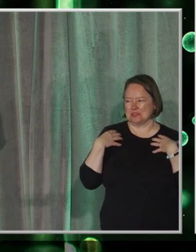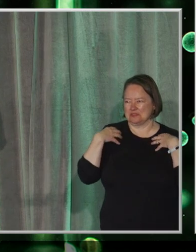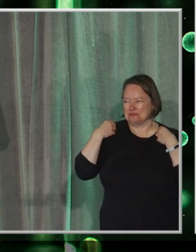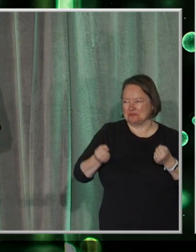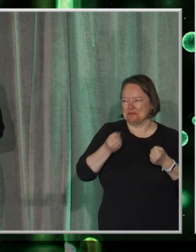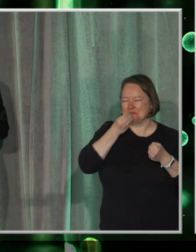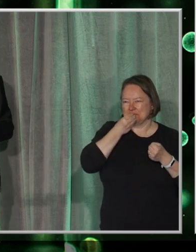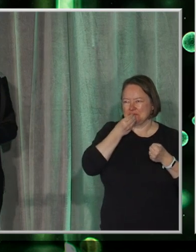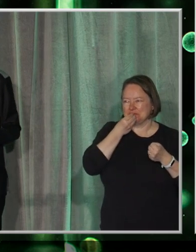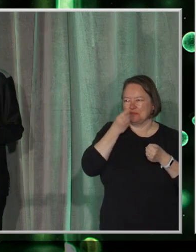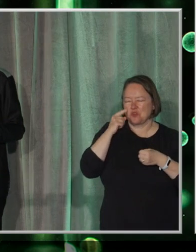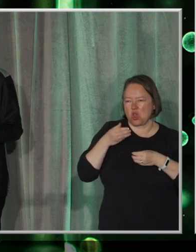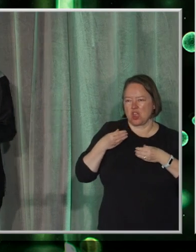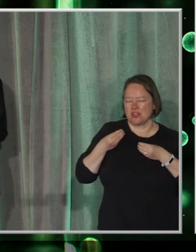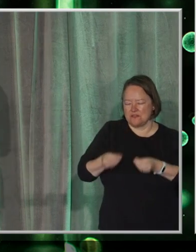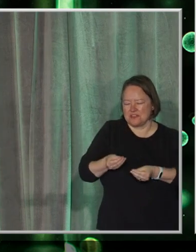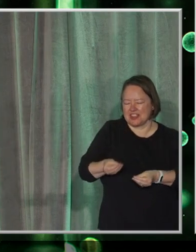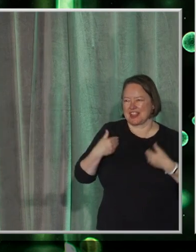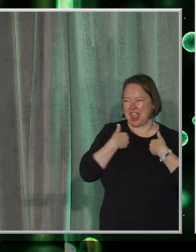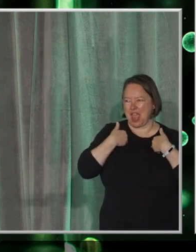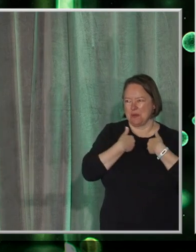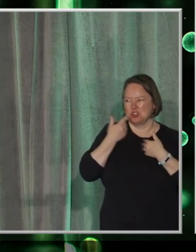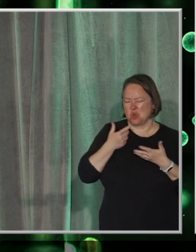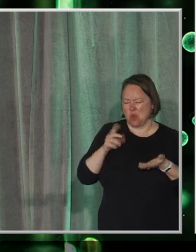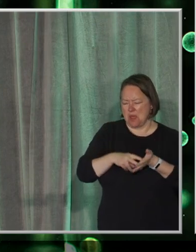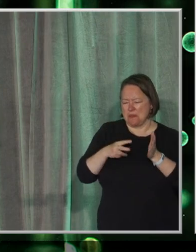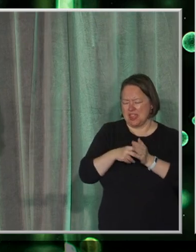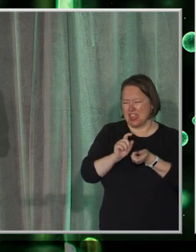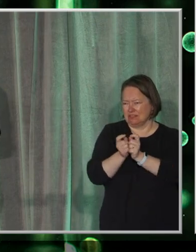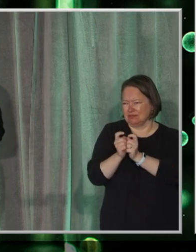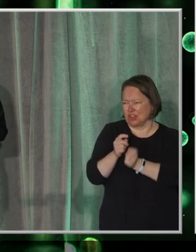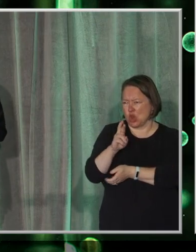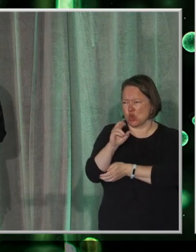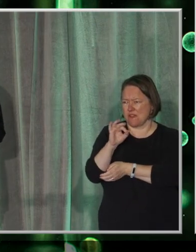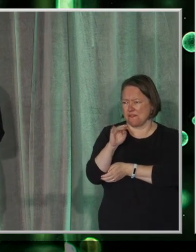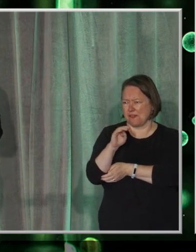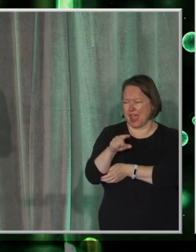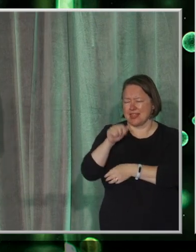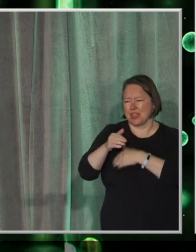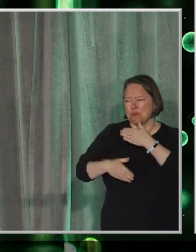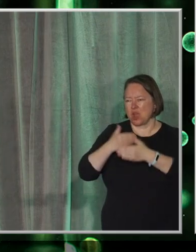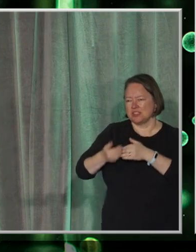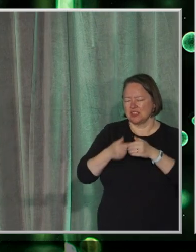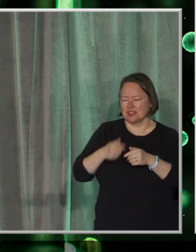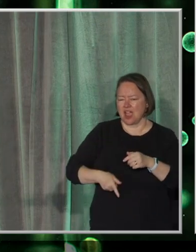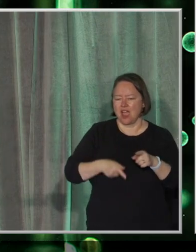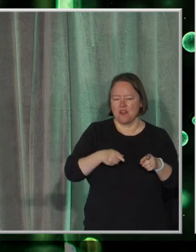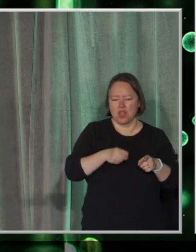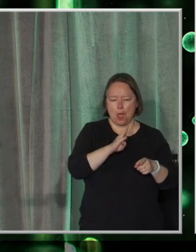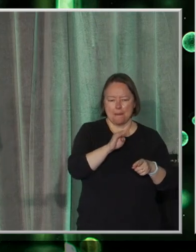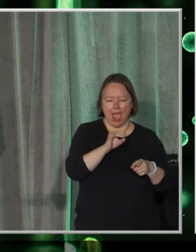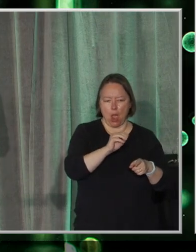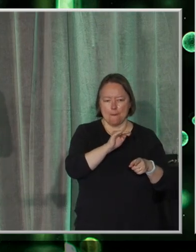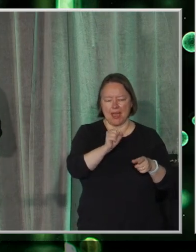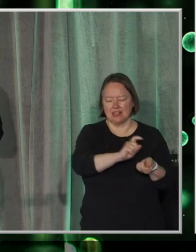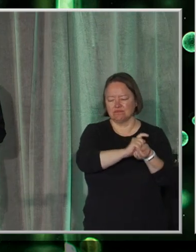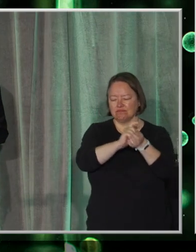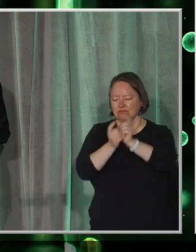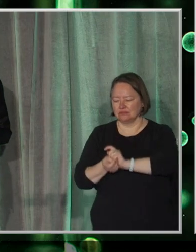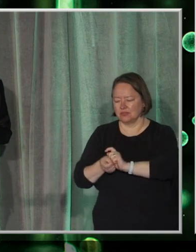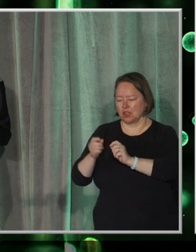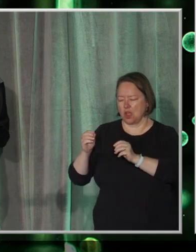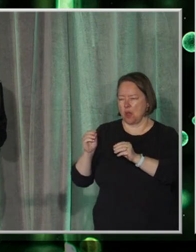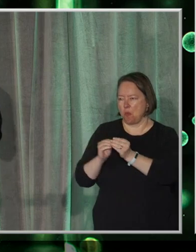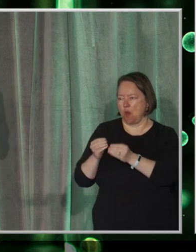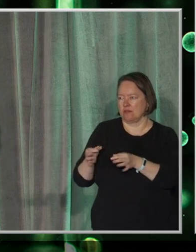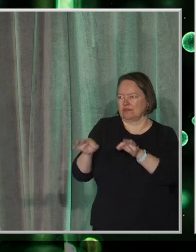a nutritious animal feed for the animals. So you can wonder yourself, what is biorefining? Biorefining is the process of converting the biomass into a more valuable